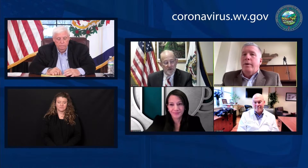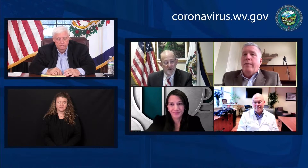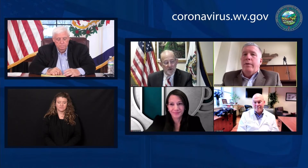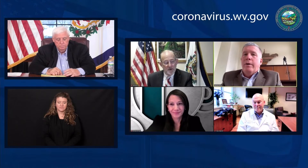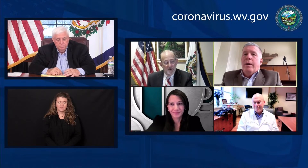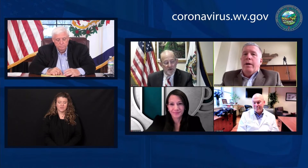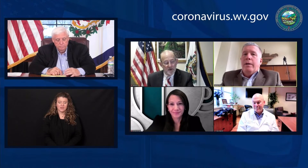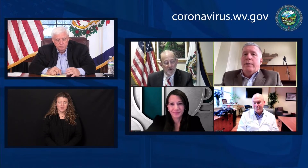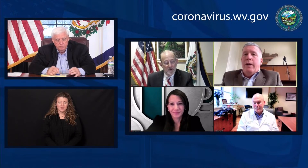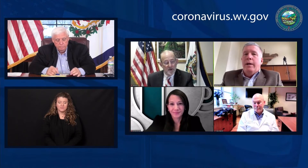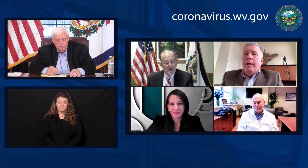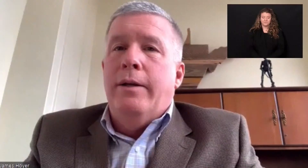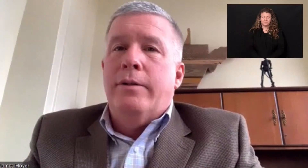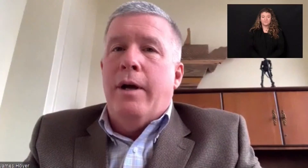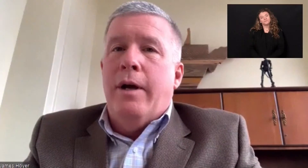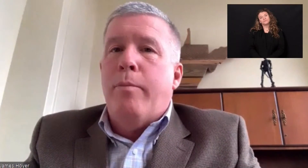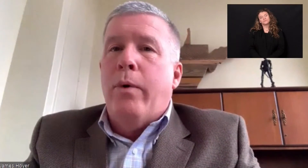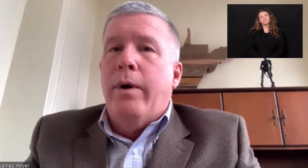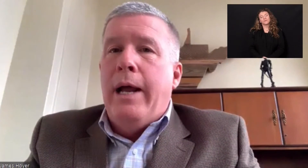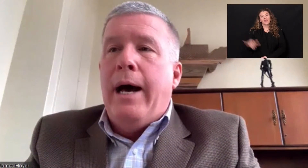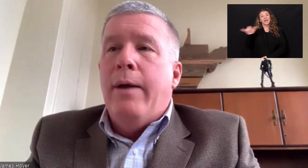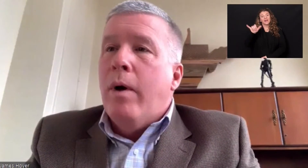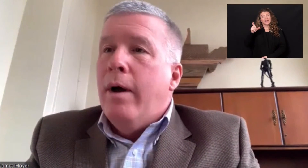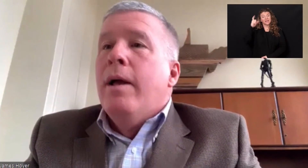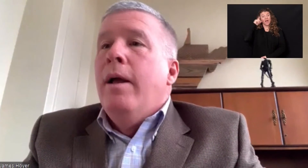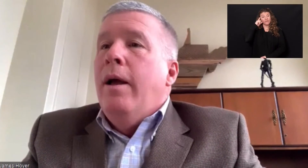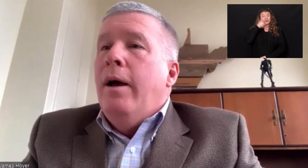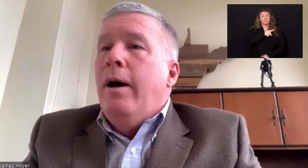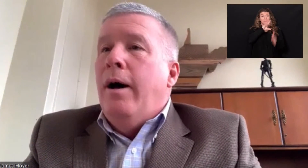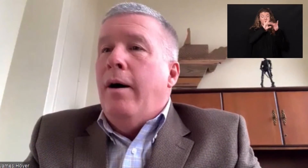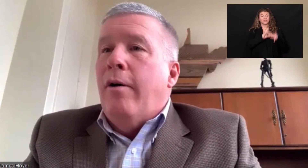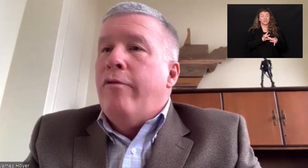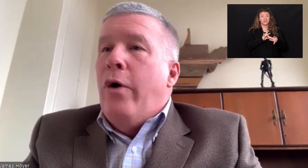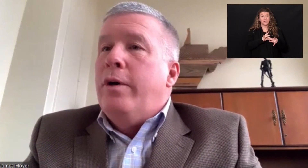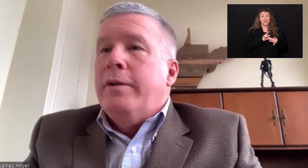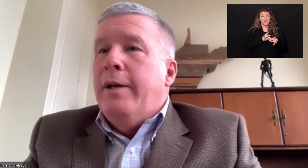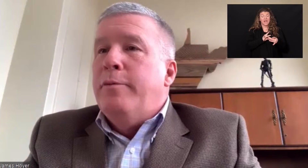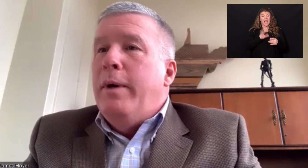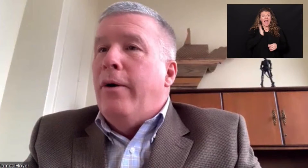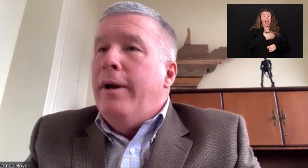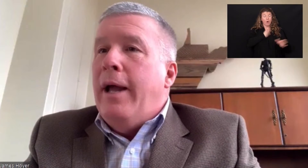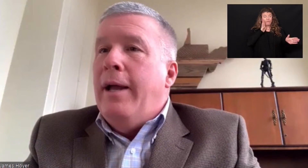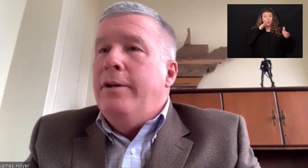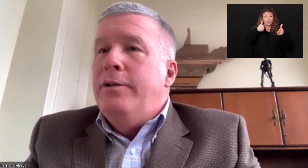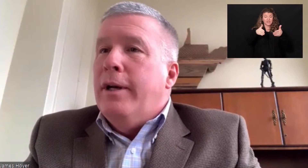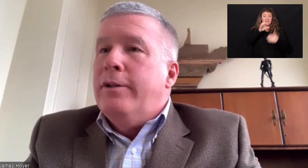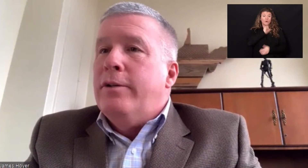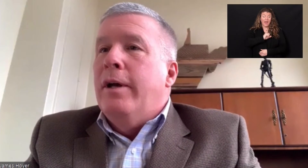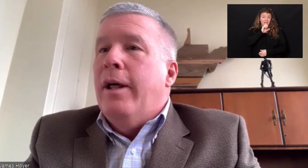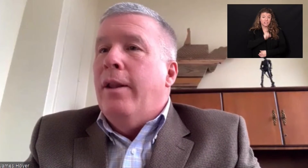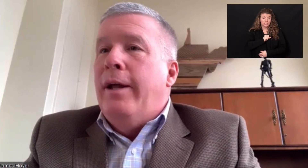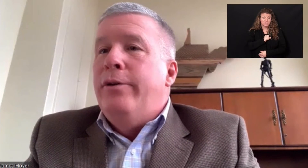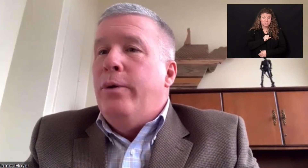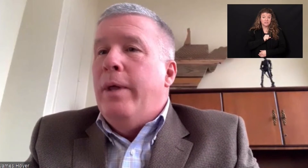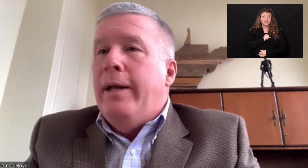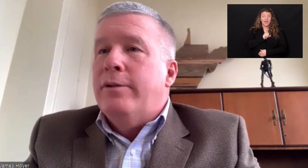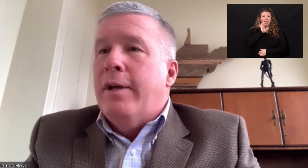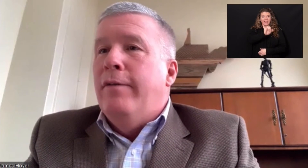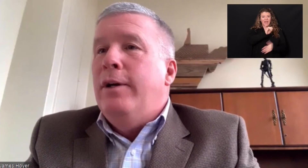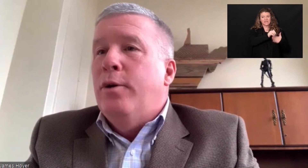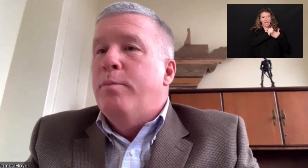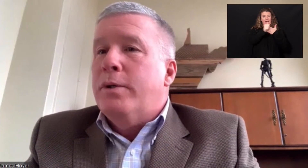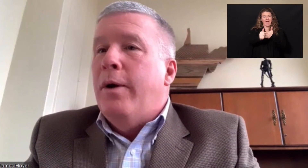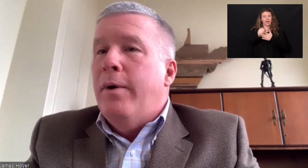General. Yes, sir, Governor. Kenny, as the Governor pointed out, our focus has been on age, and it's led to